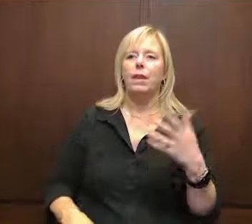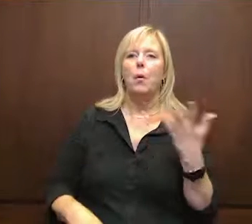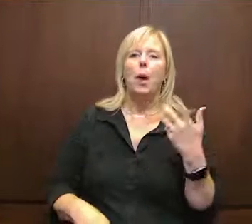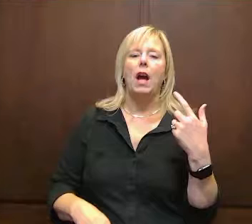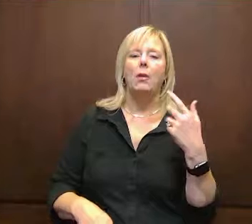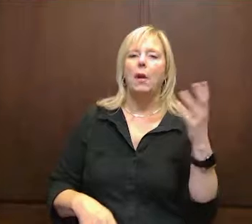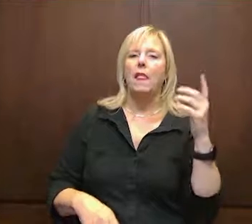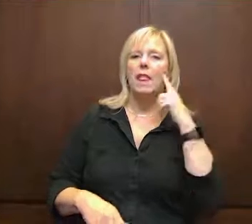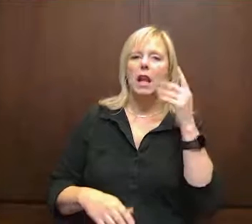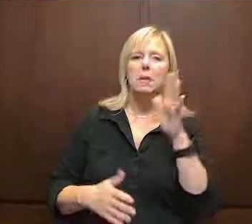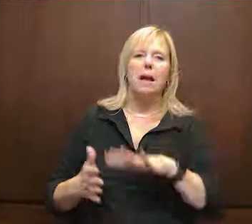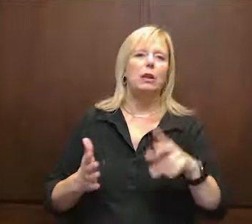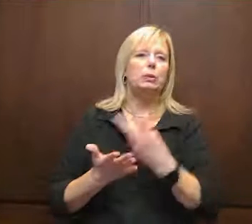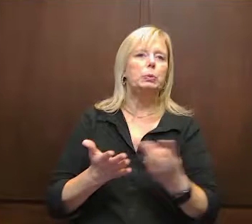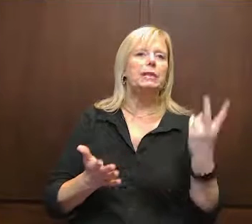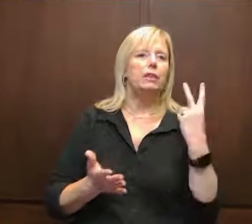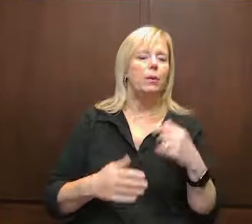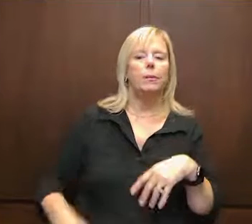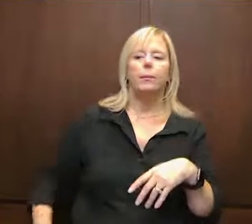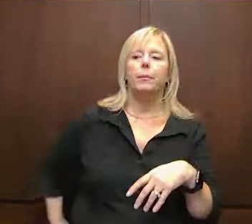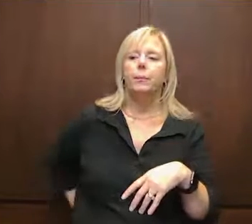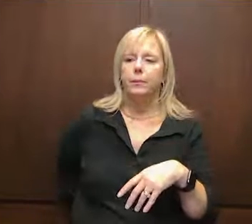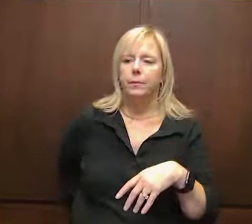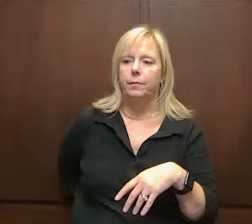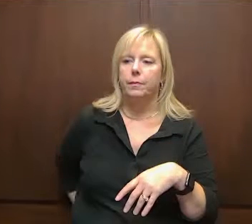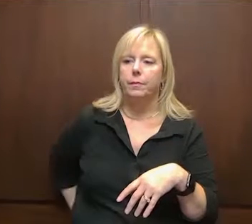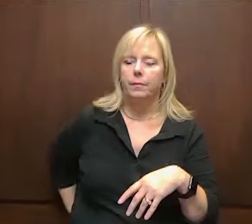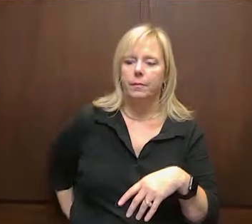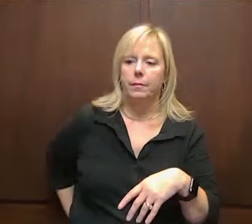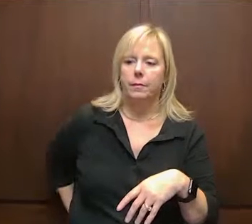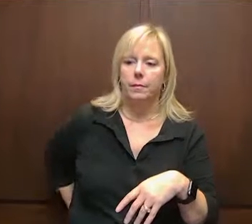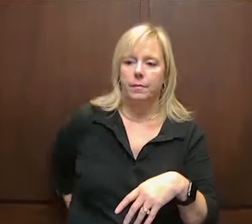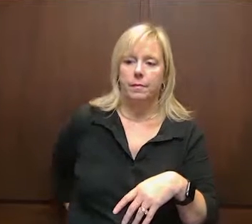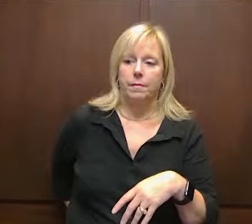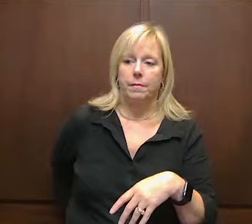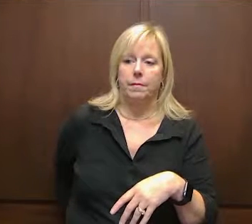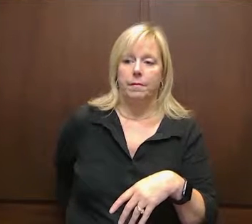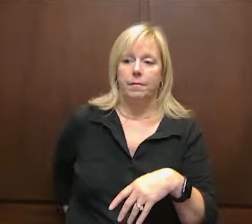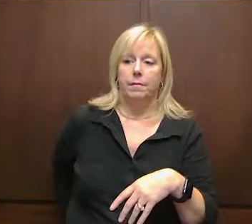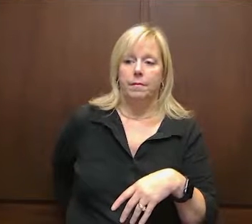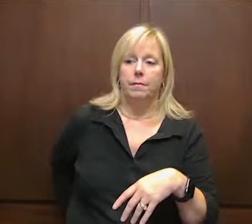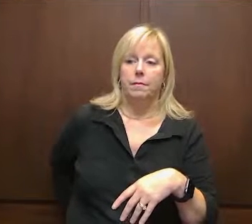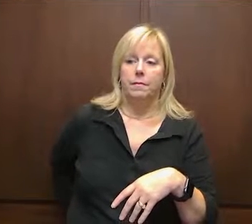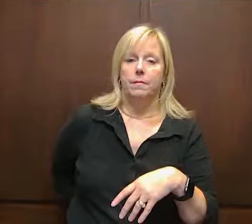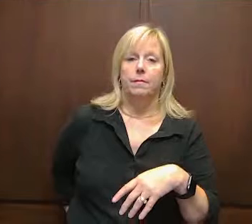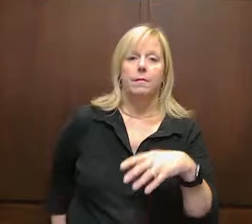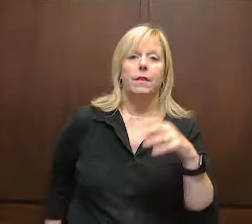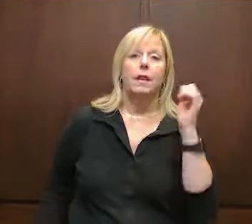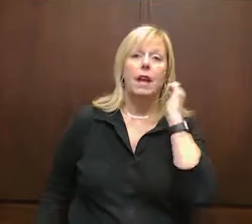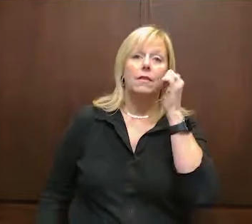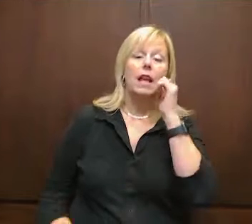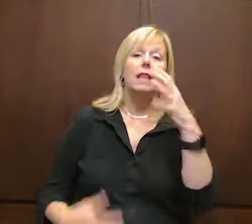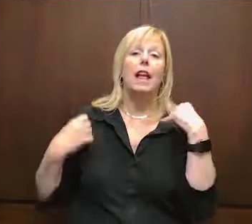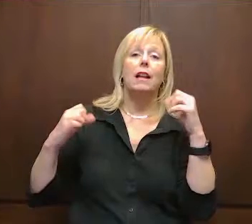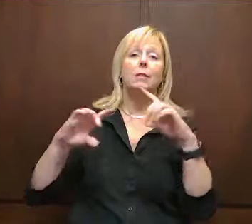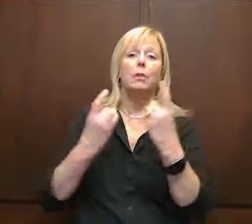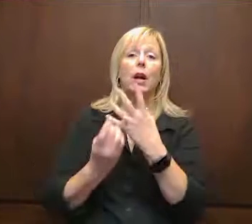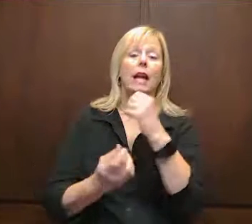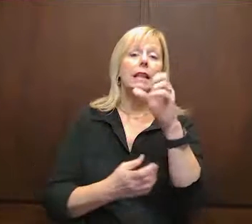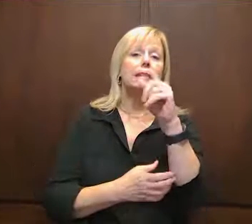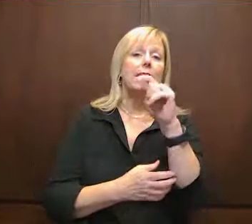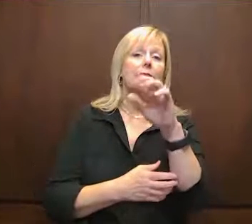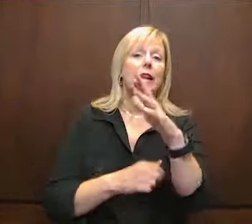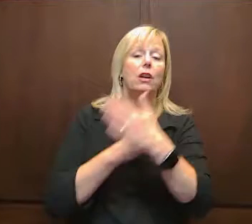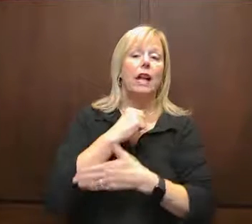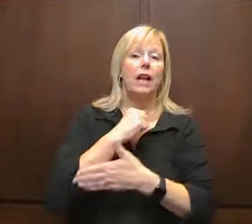it looked like a couple weeks ago. Well, and as we said, every day, the health department, both St. Clair County and